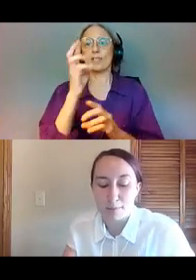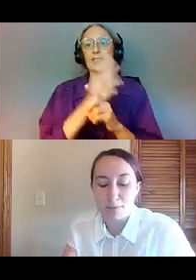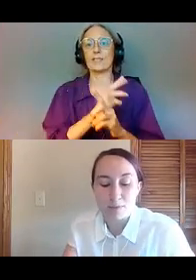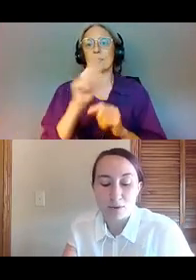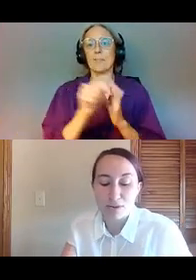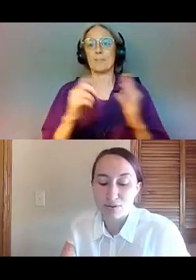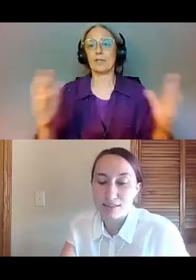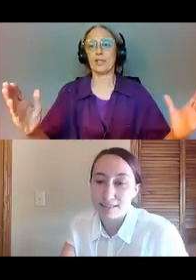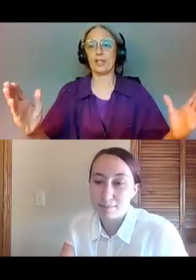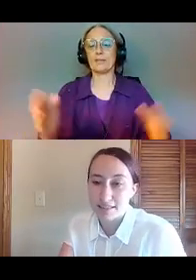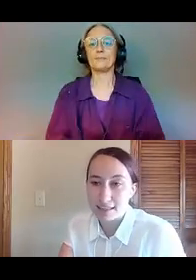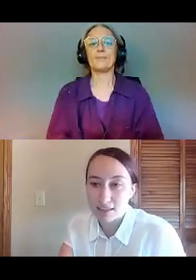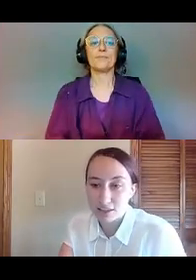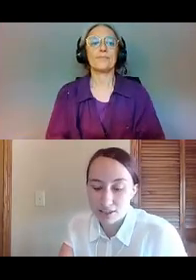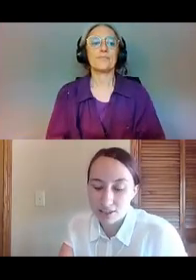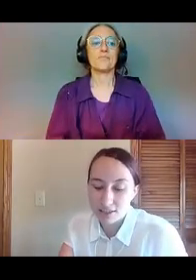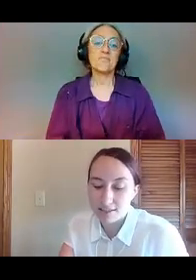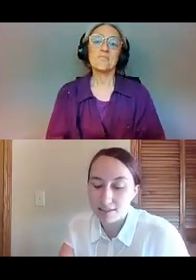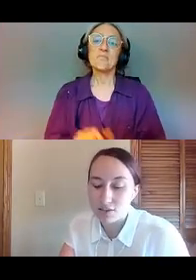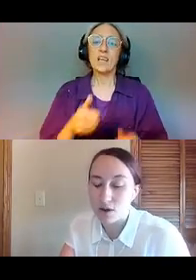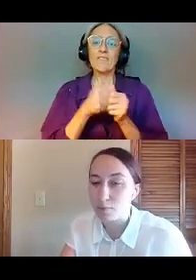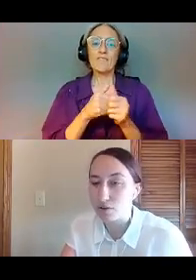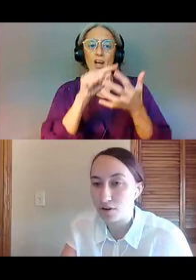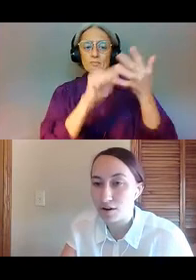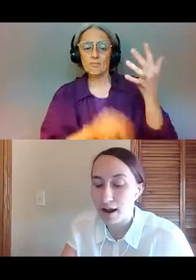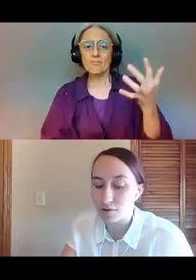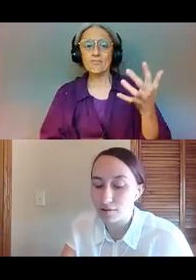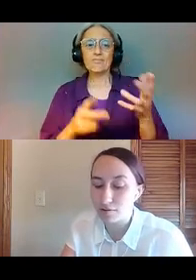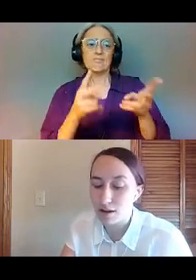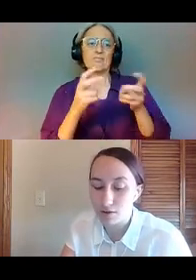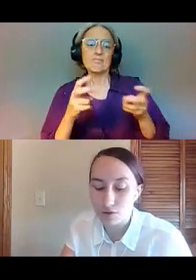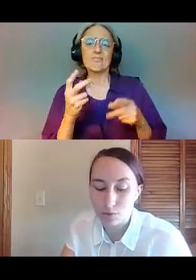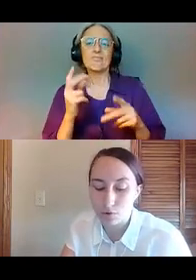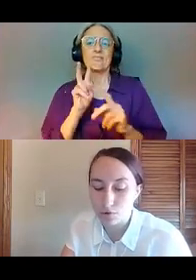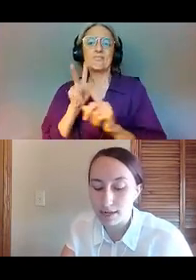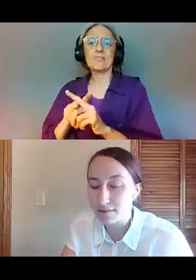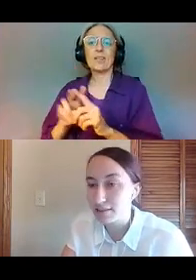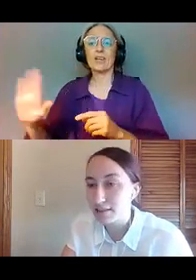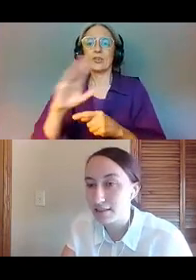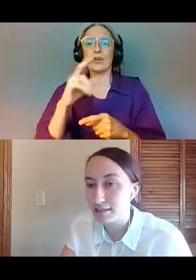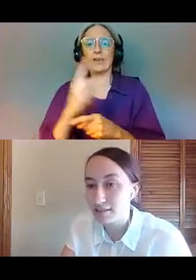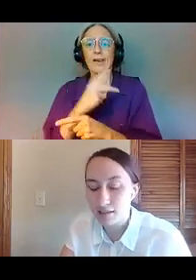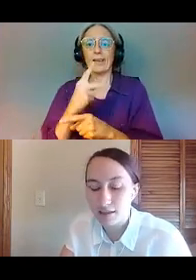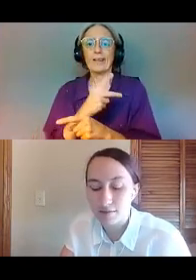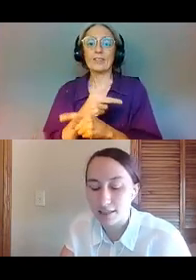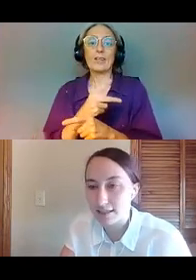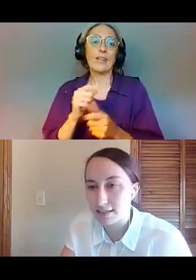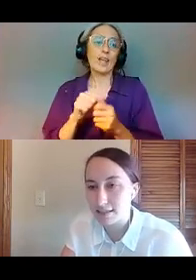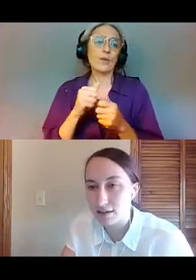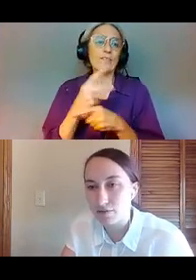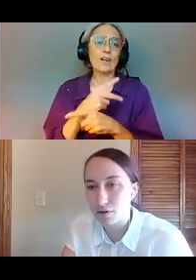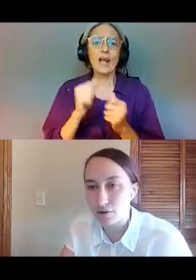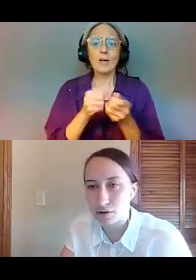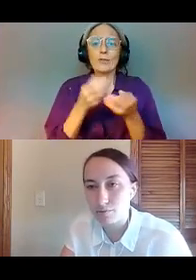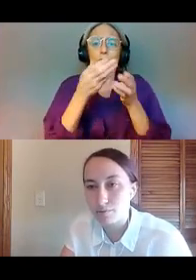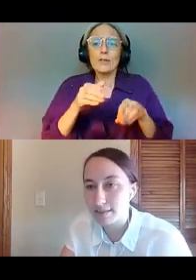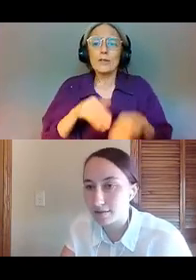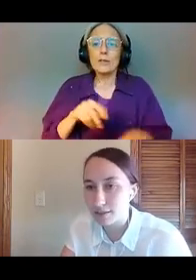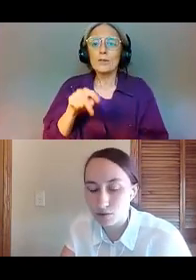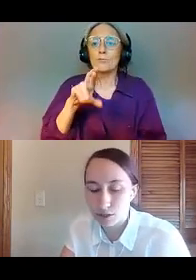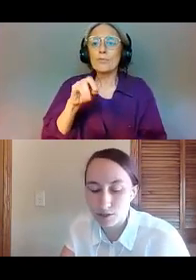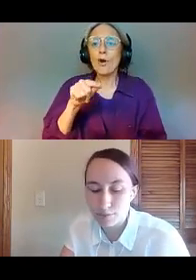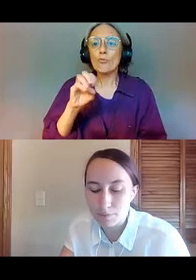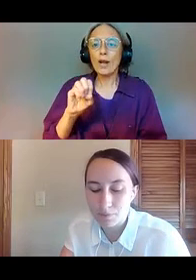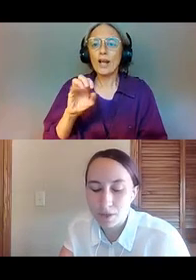So you can use these basic calculations to help you figure out how to prorate FTEs if that's necessary for your